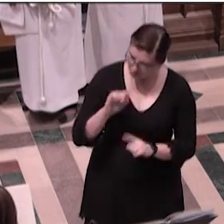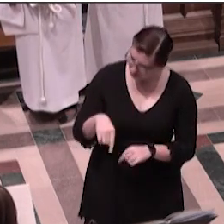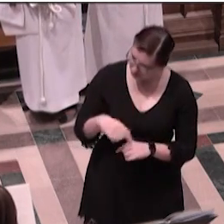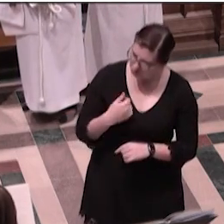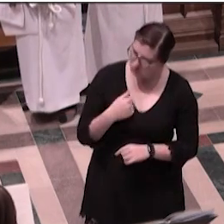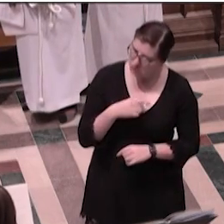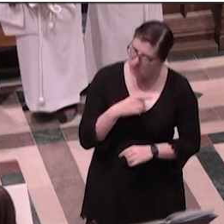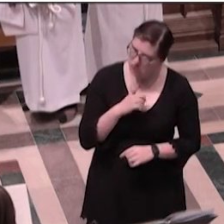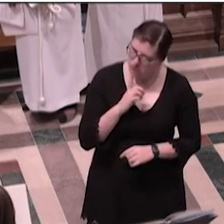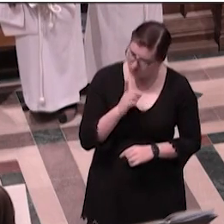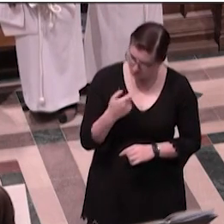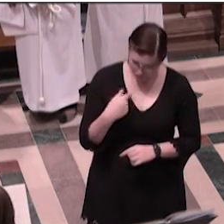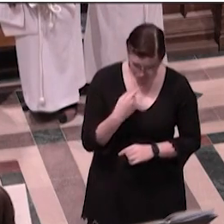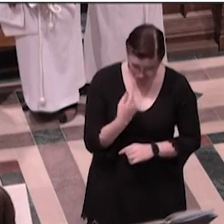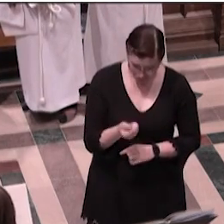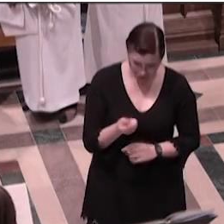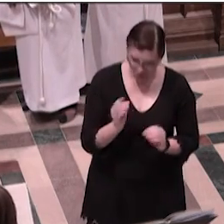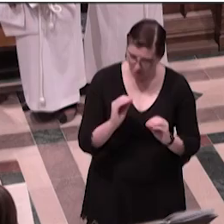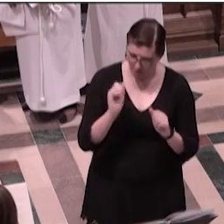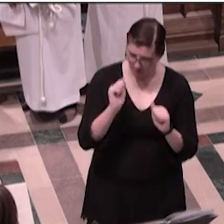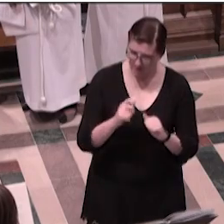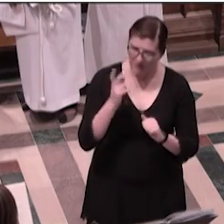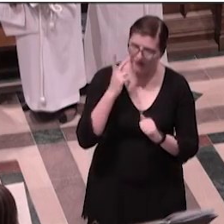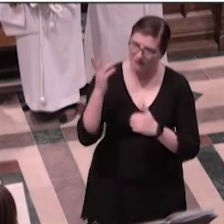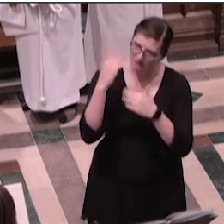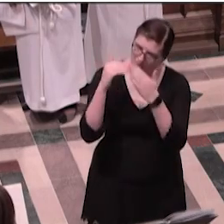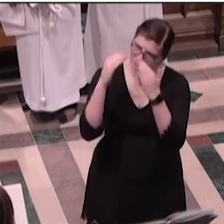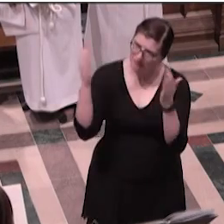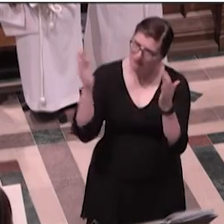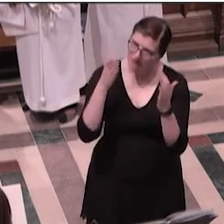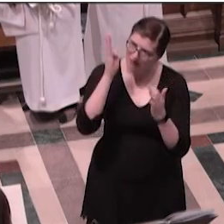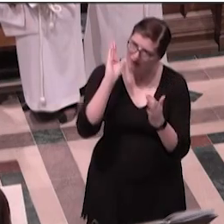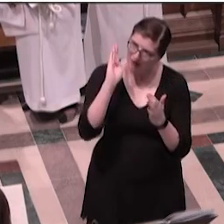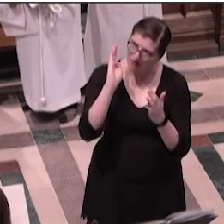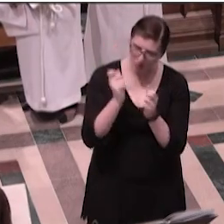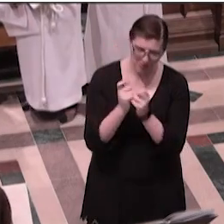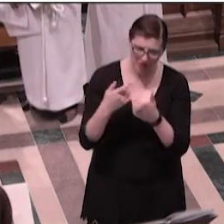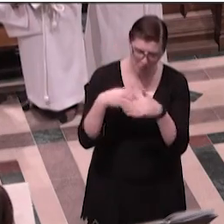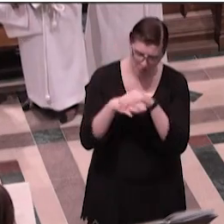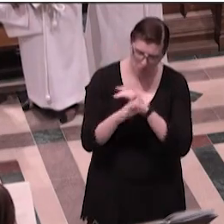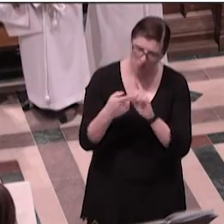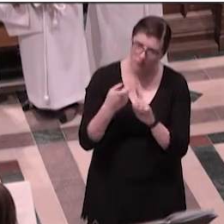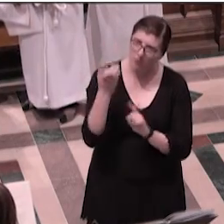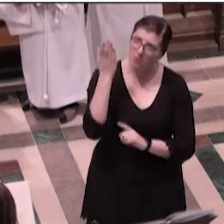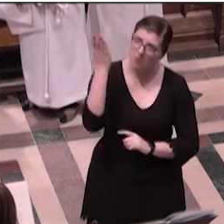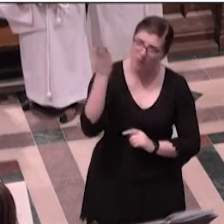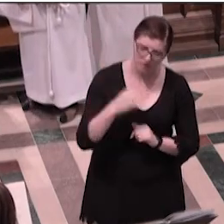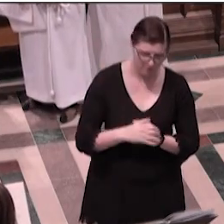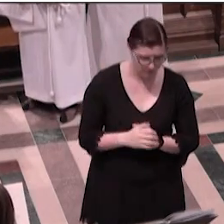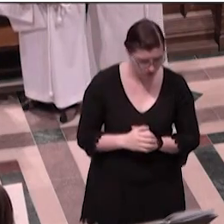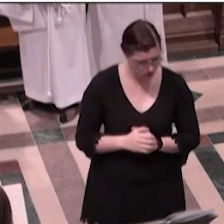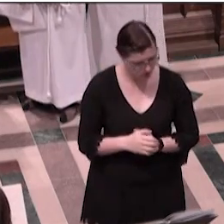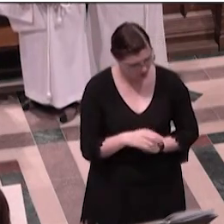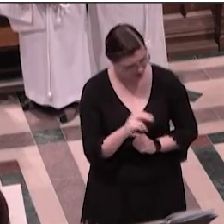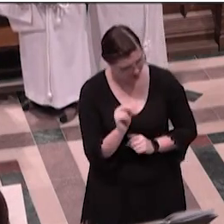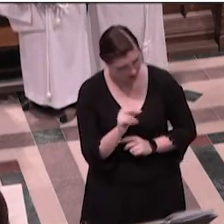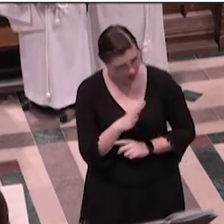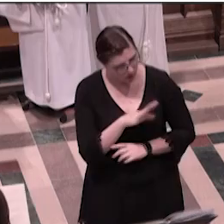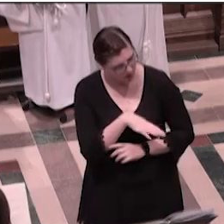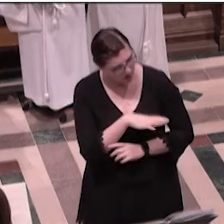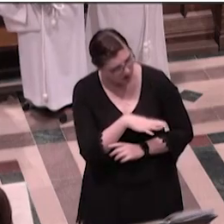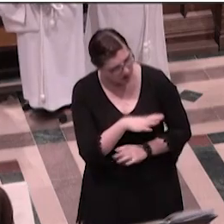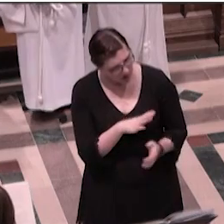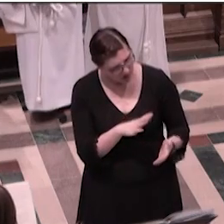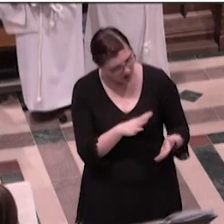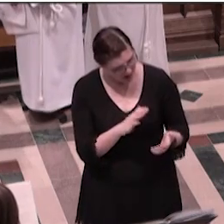no one can see the kingdom of God without being born from above." Nicodemus said to him, "How